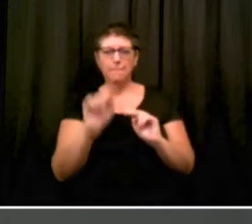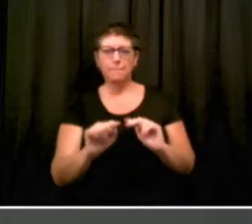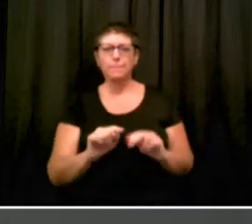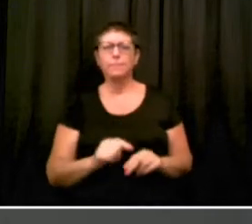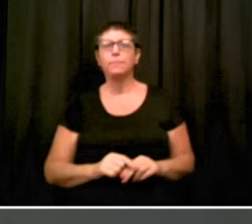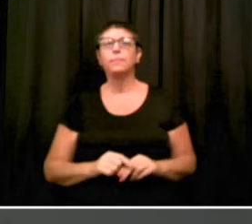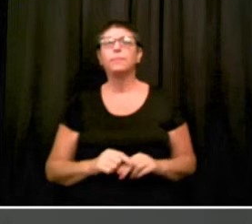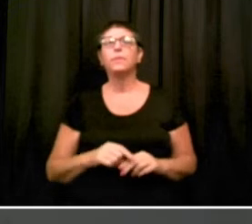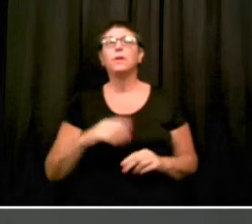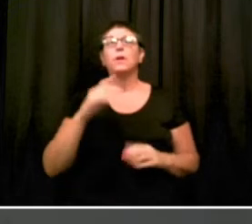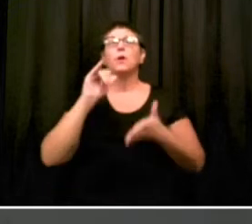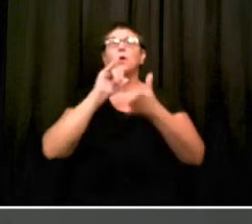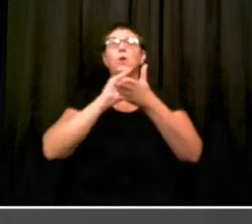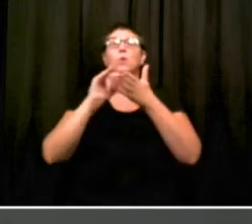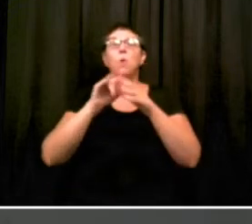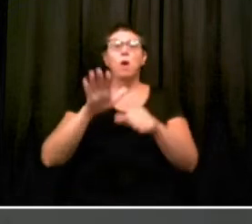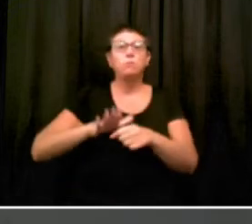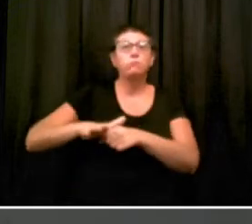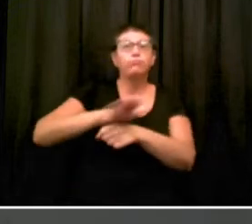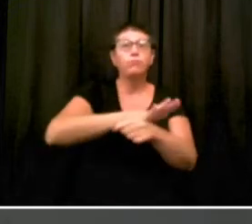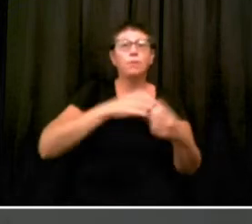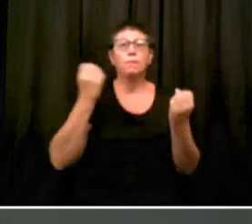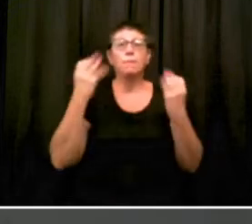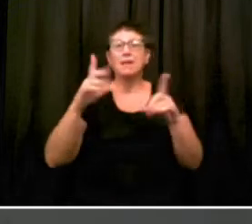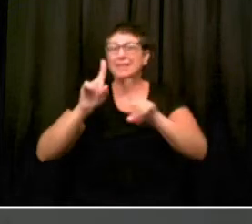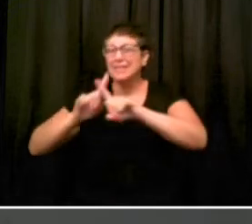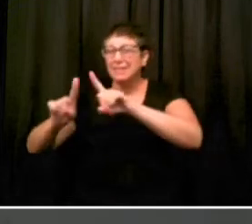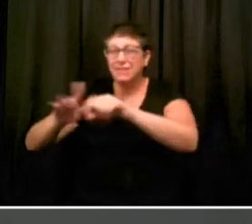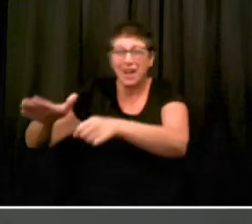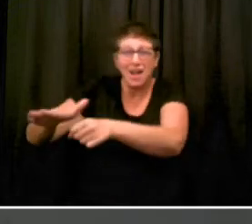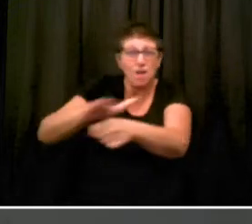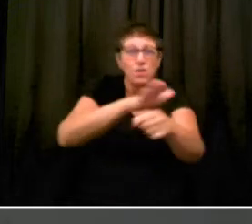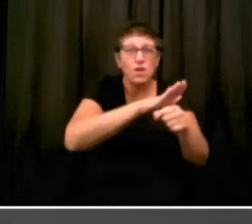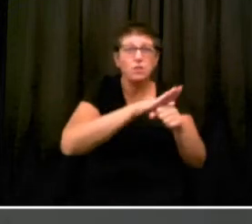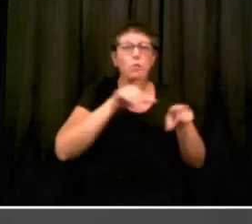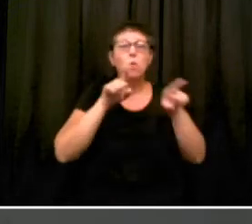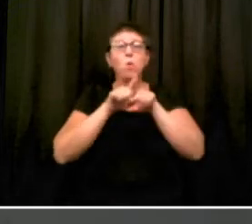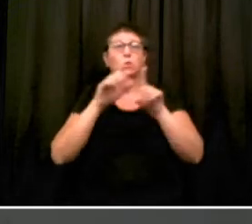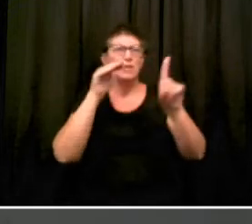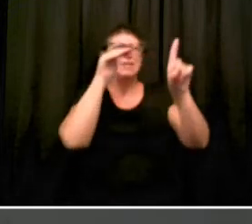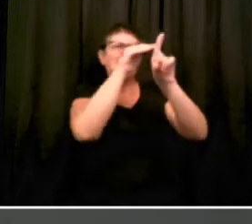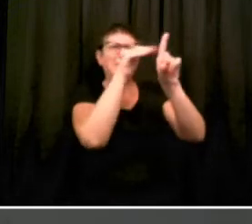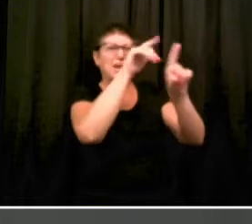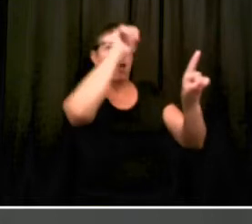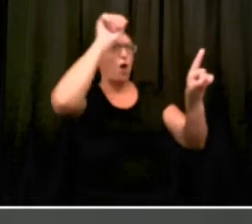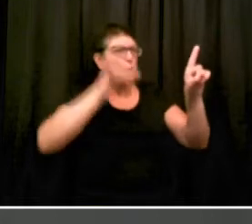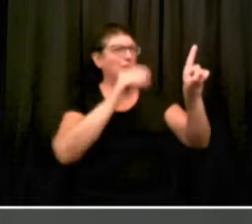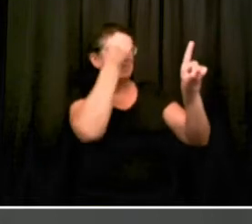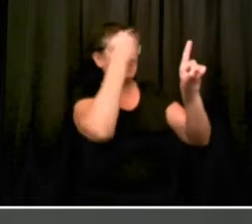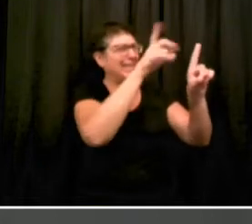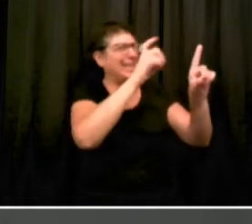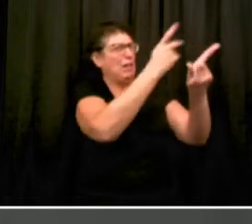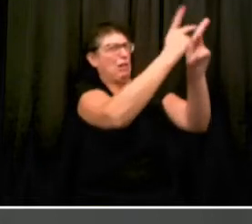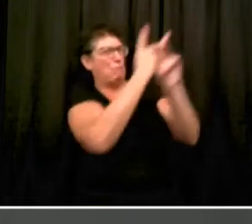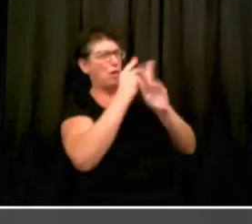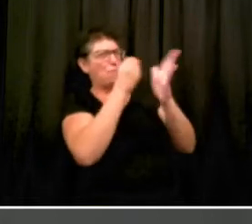with long-term borrowing, given this horrible, horrible reality thrown at us by a pandemic no one ever